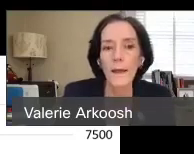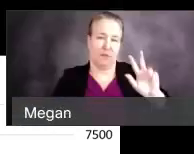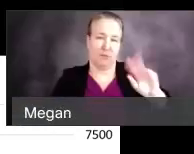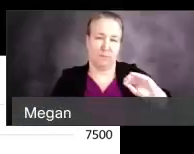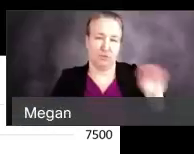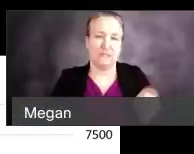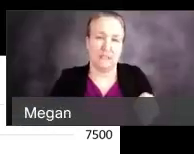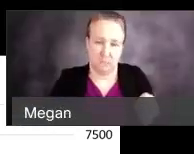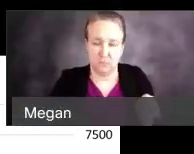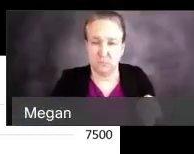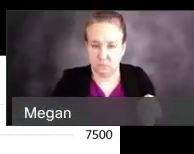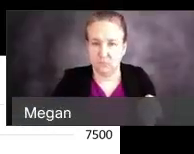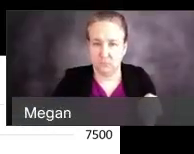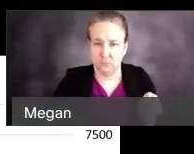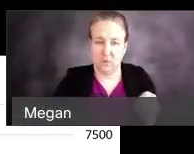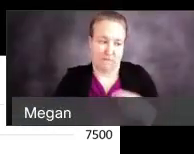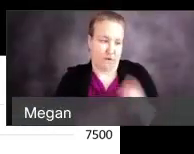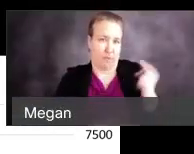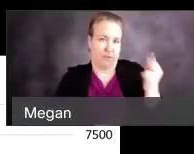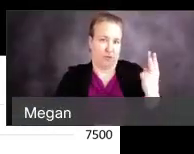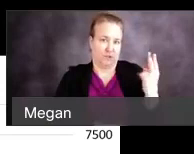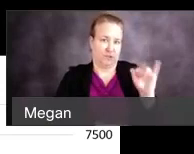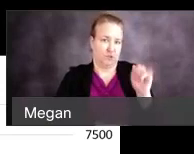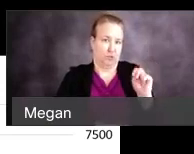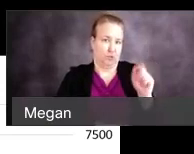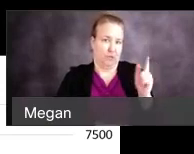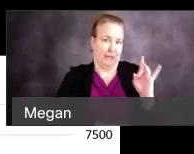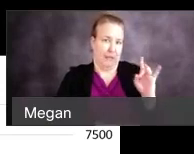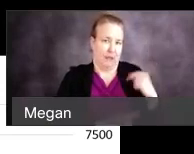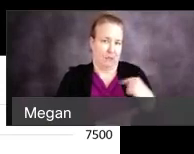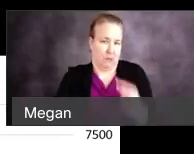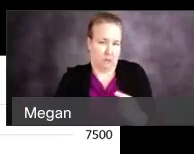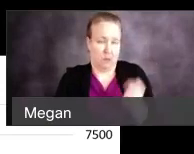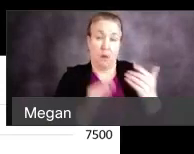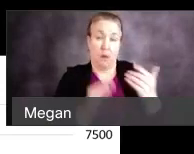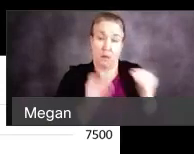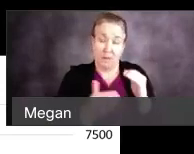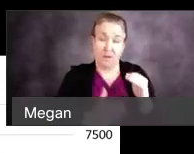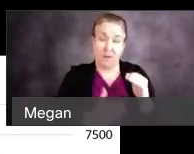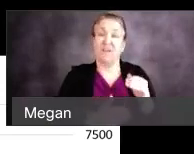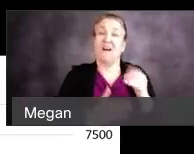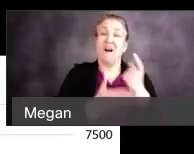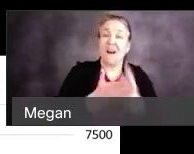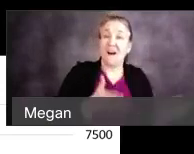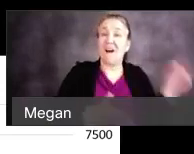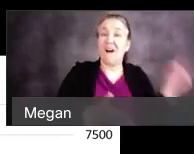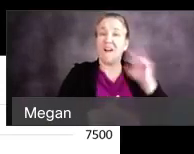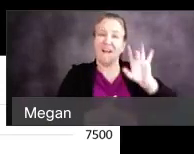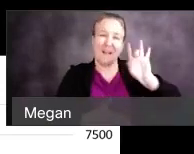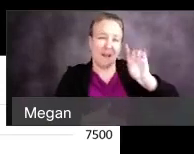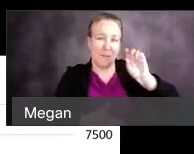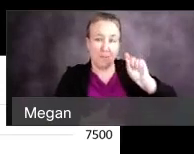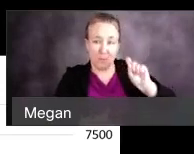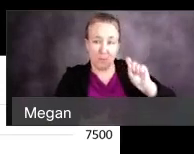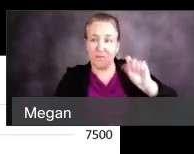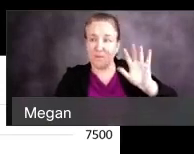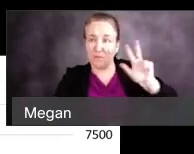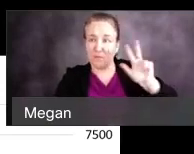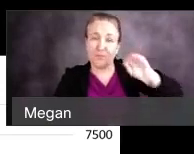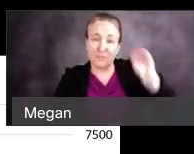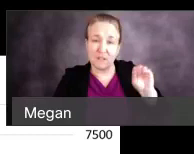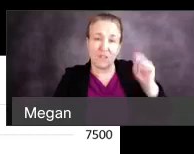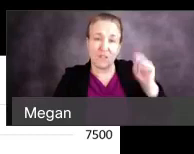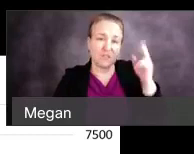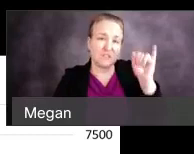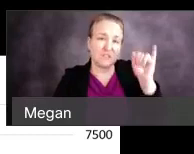7.93% as of Thursday, January the 28th, compared with 8.53% as of Thursday, January